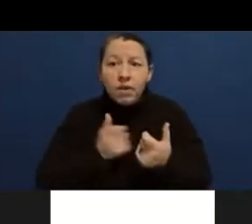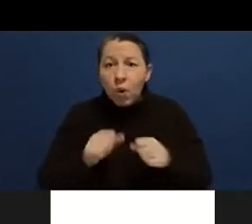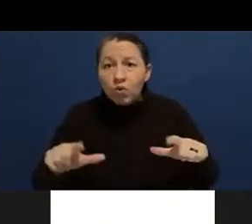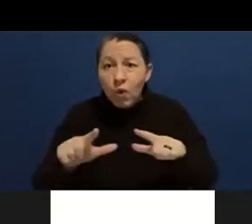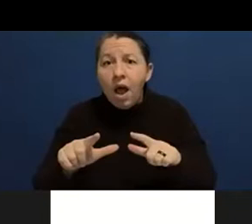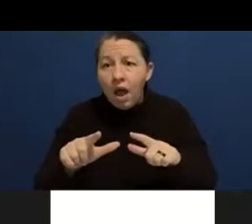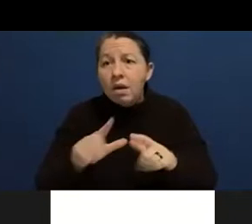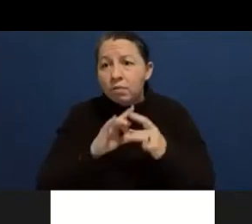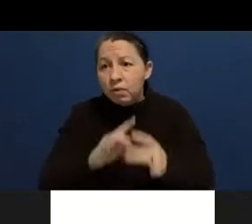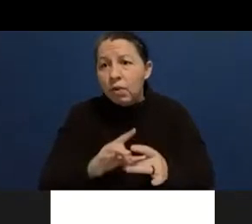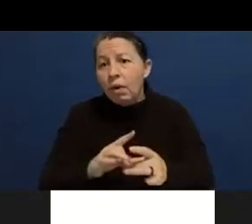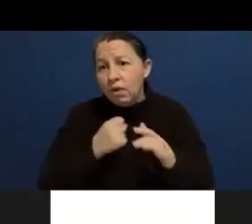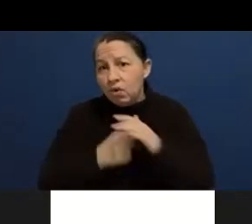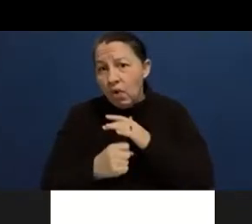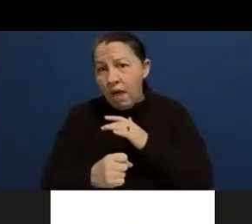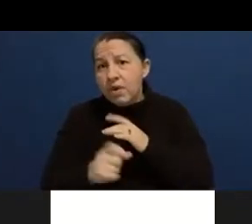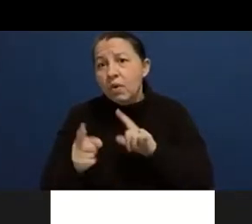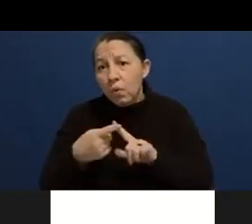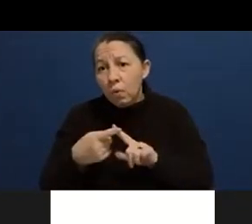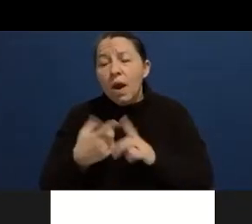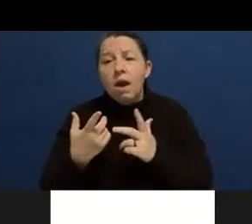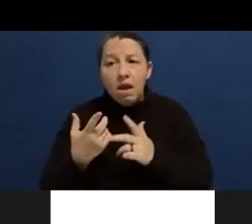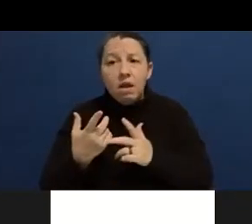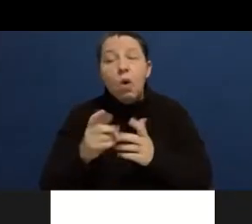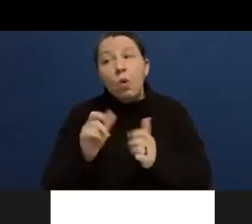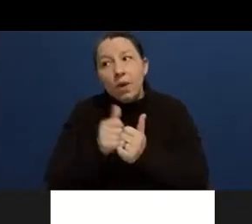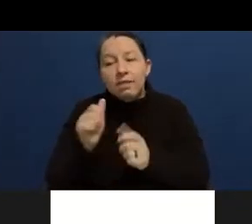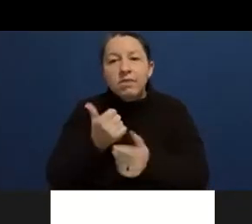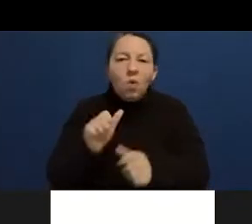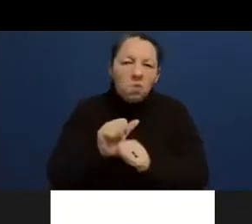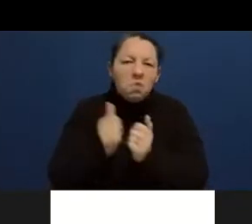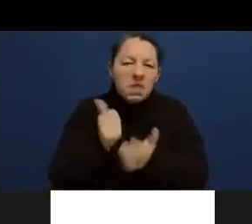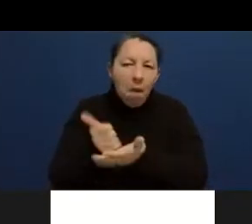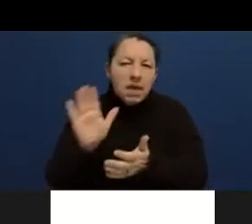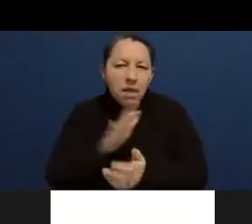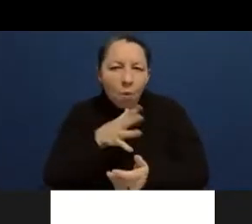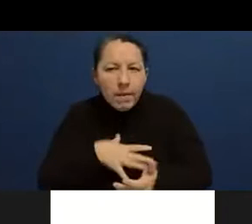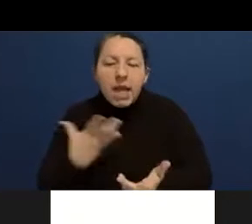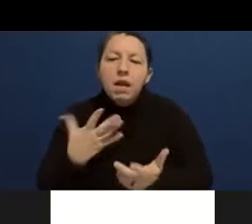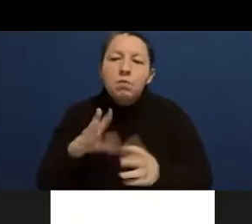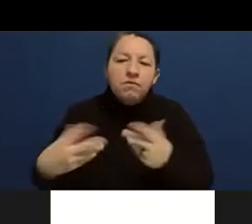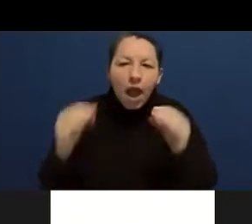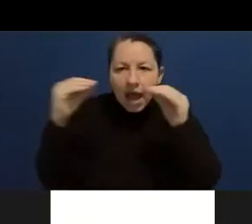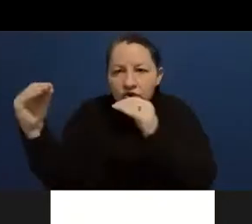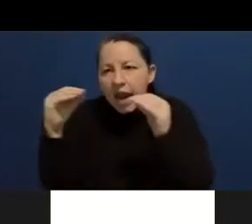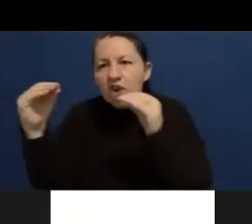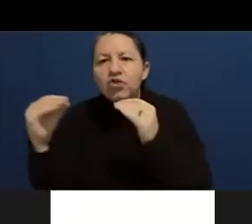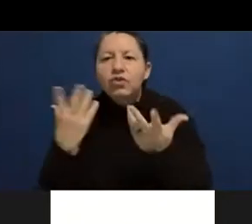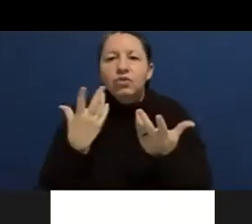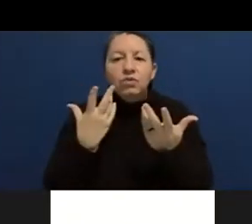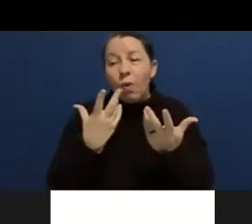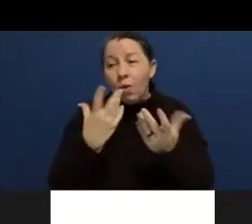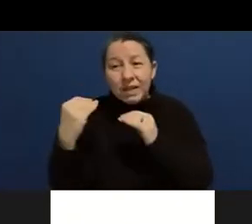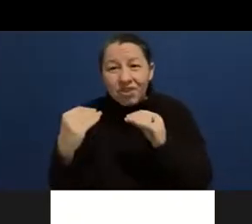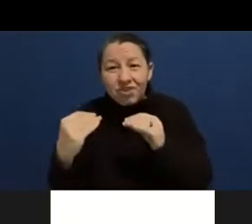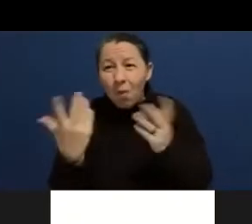trafficking when they come up with helping their women, and we do education around it. And so educating people like, what may